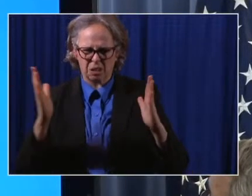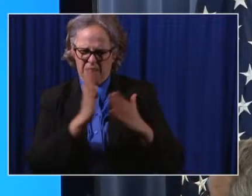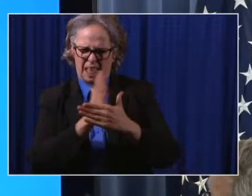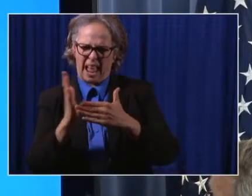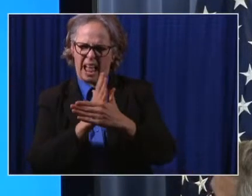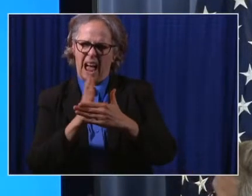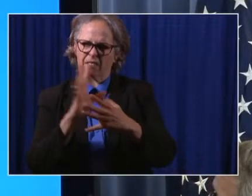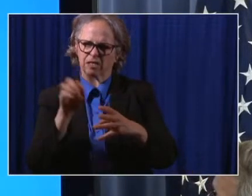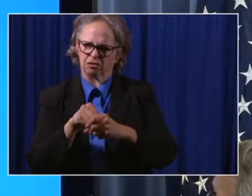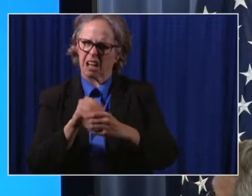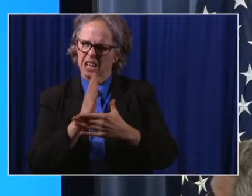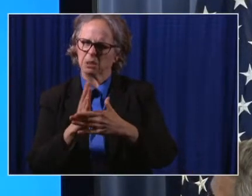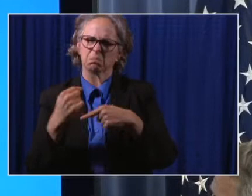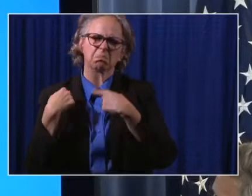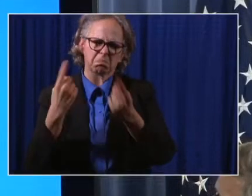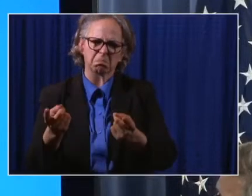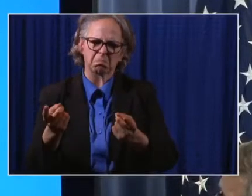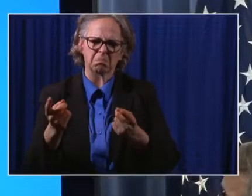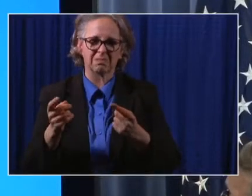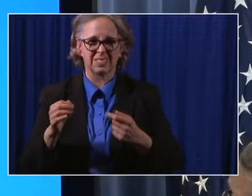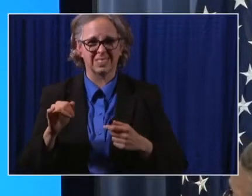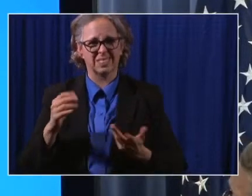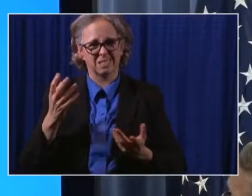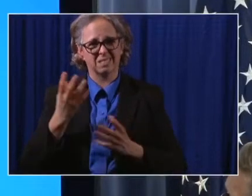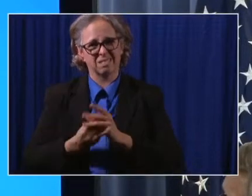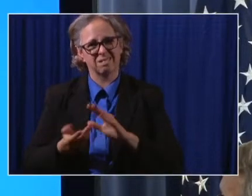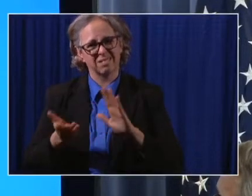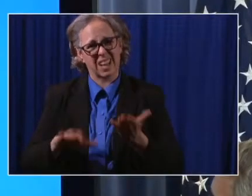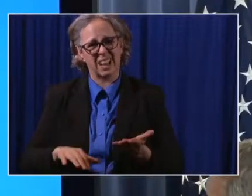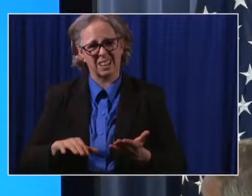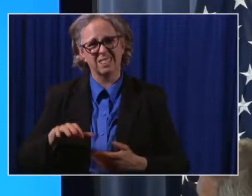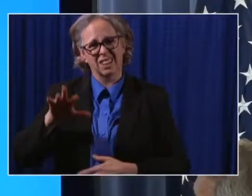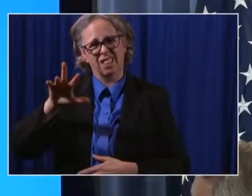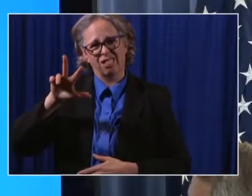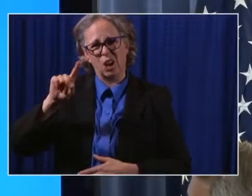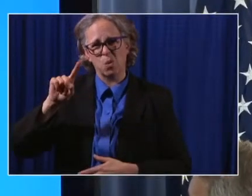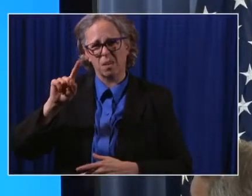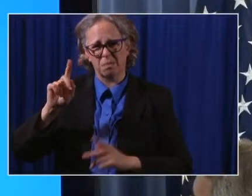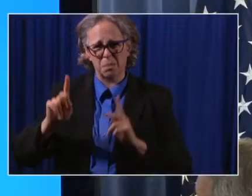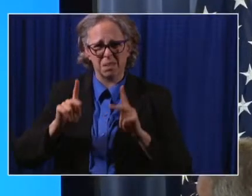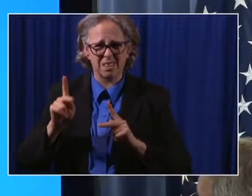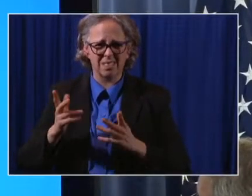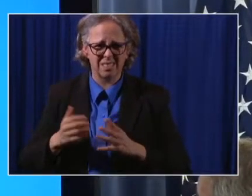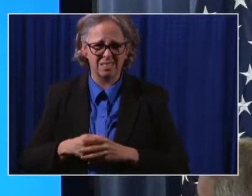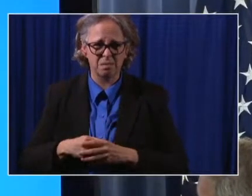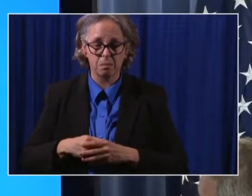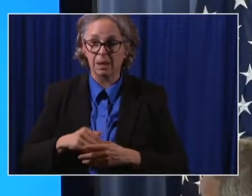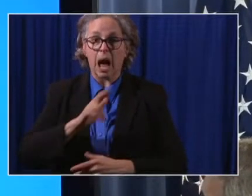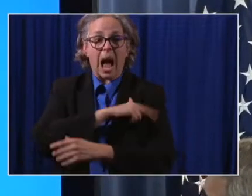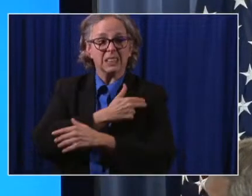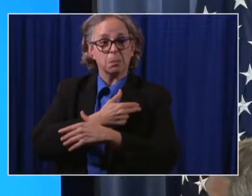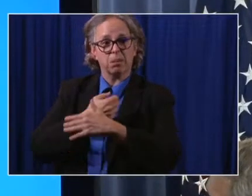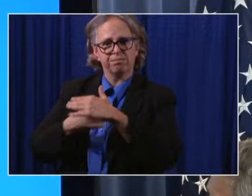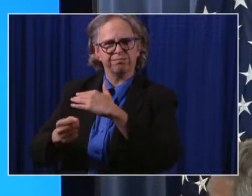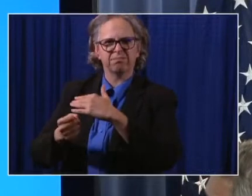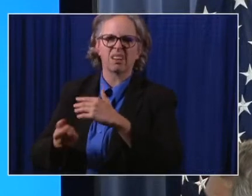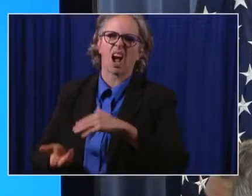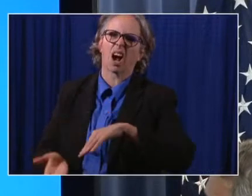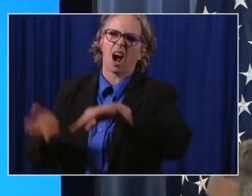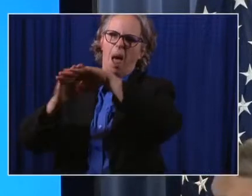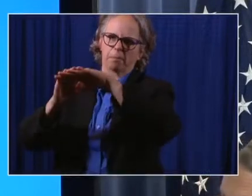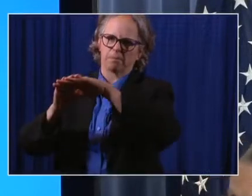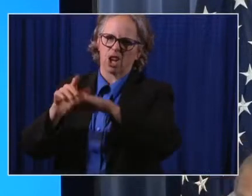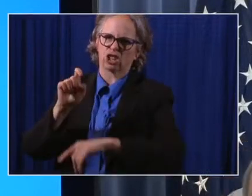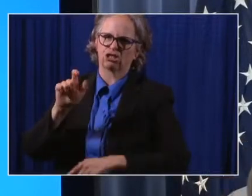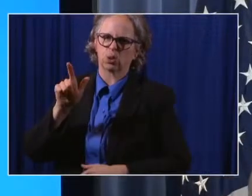deaths, tragically 31 individuals. Hospitalizations are up based on the 21-day average,